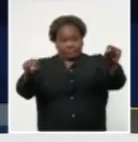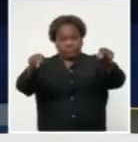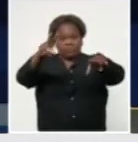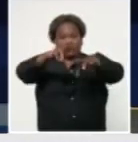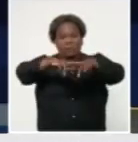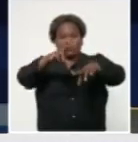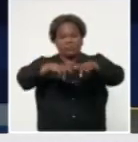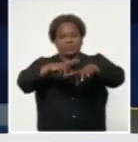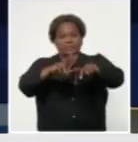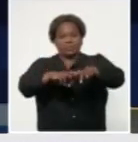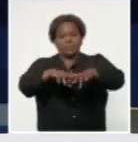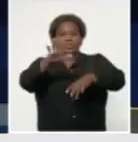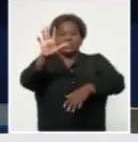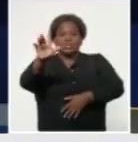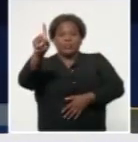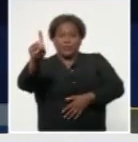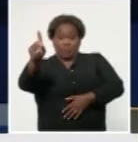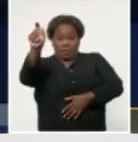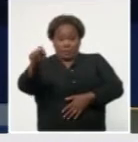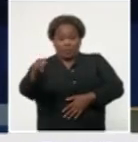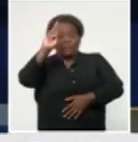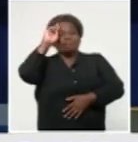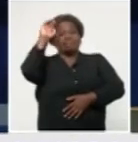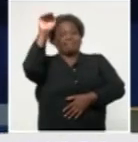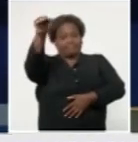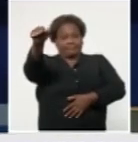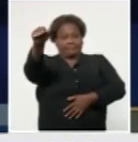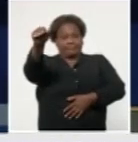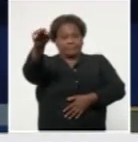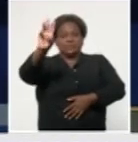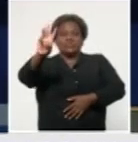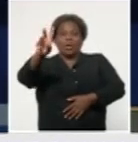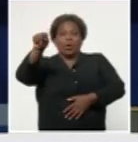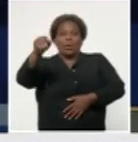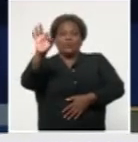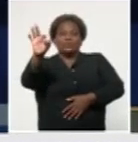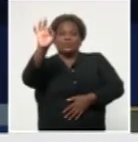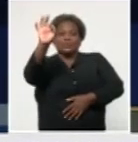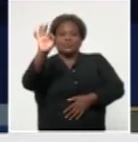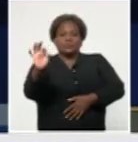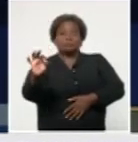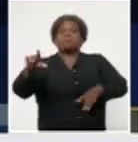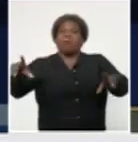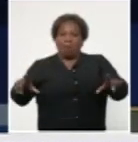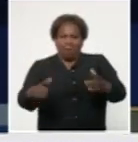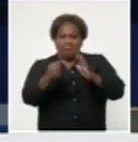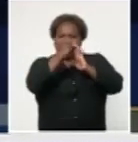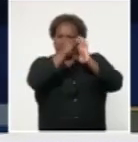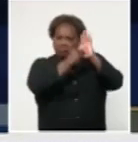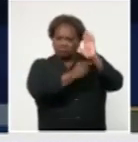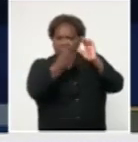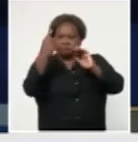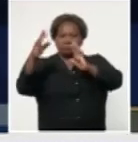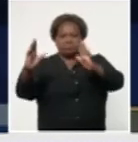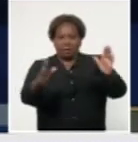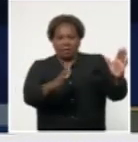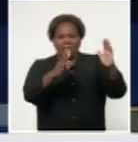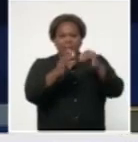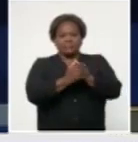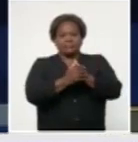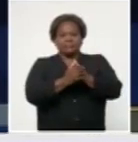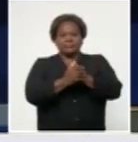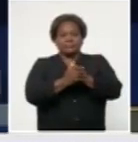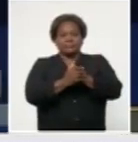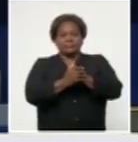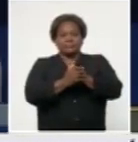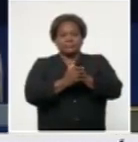this outbreak in the San Jose de las Lajas municipality. And you may notice the amount